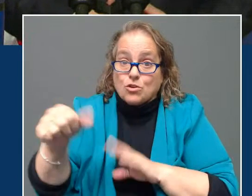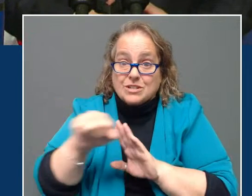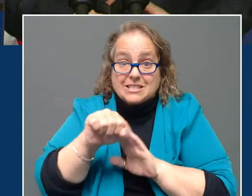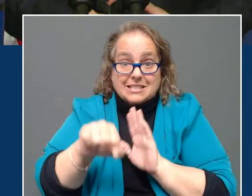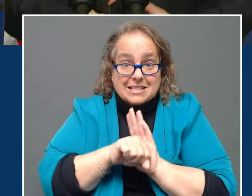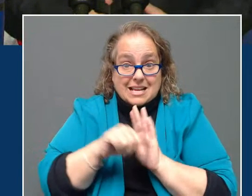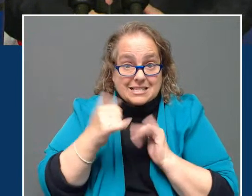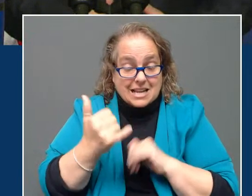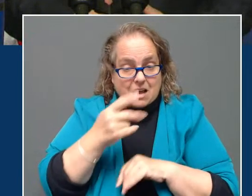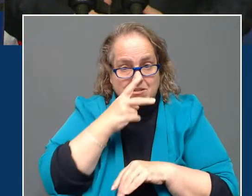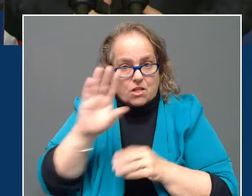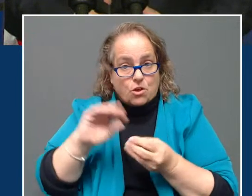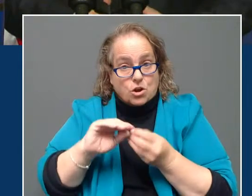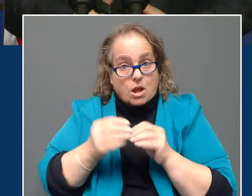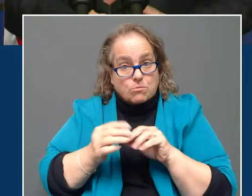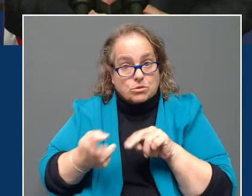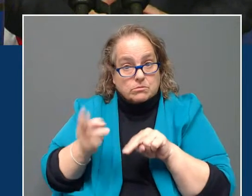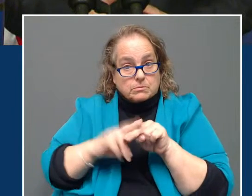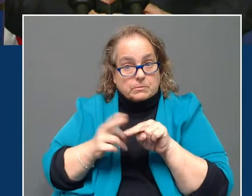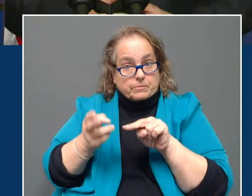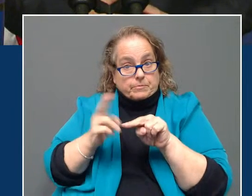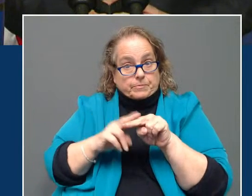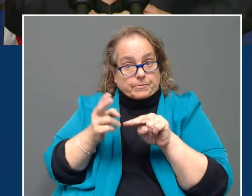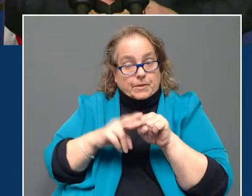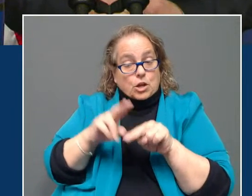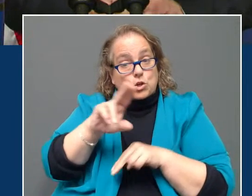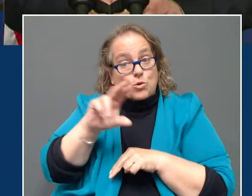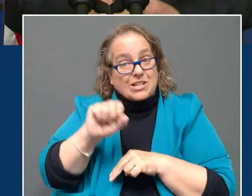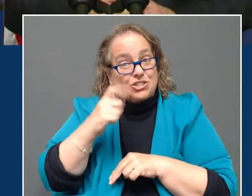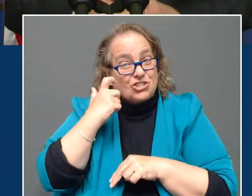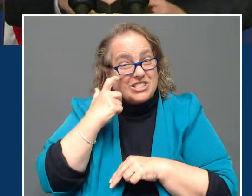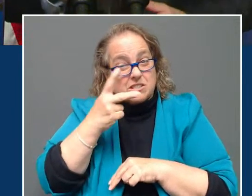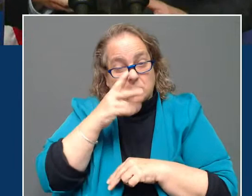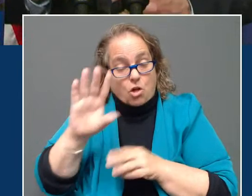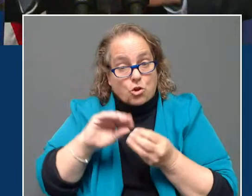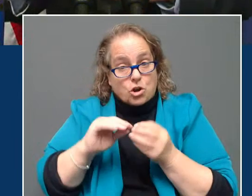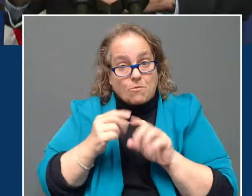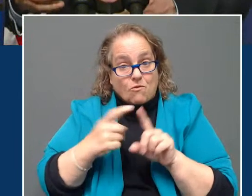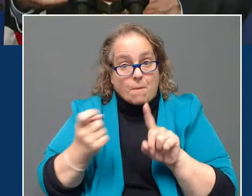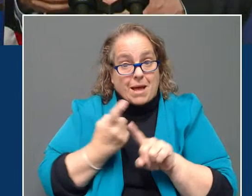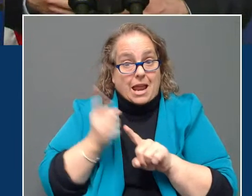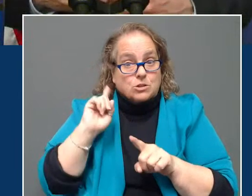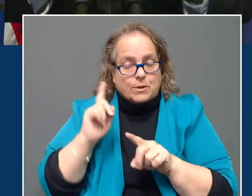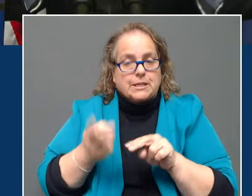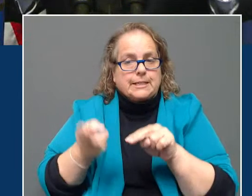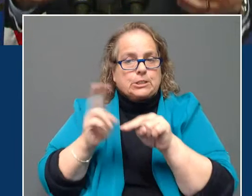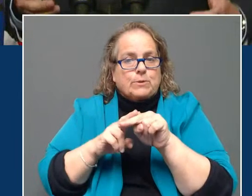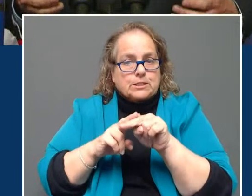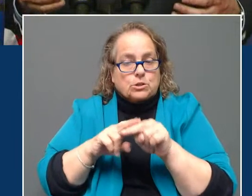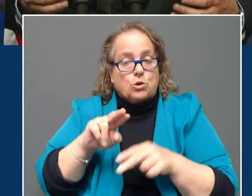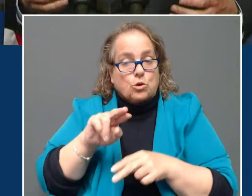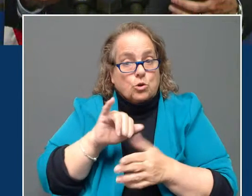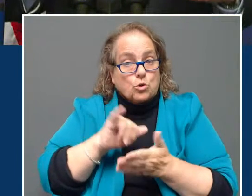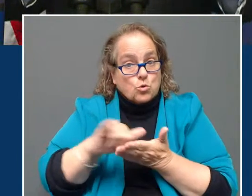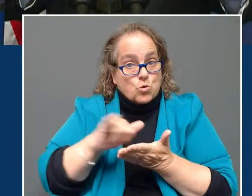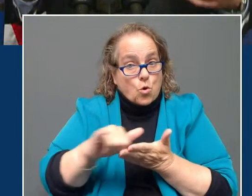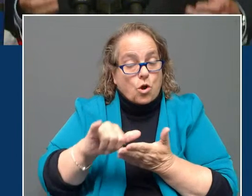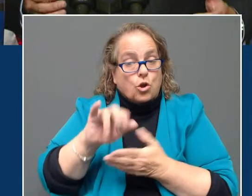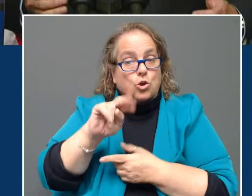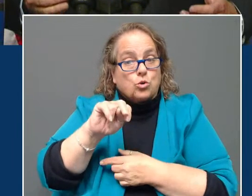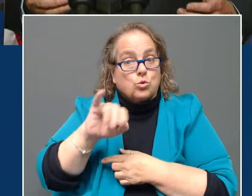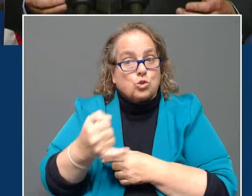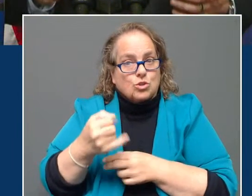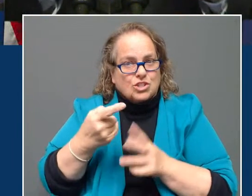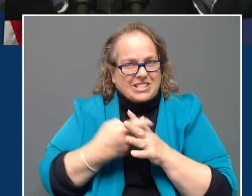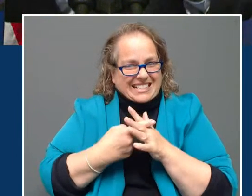increase. I believe the United States just saw their numbers from last week increase. New York and New Jersey are starting to see